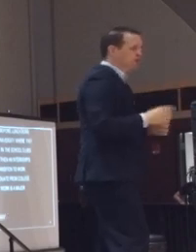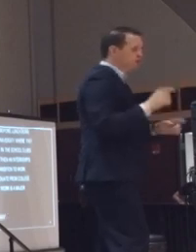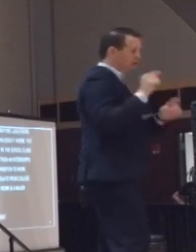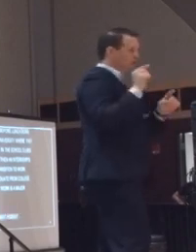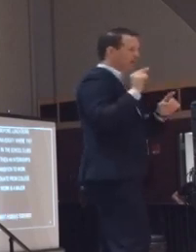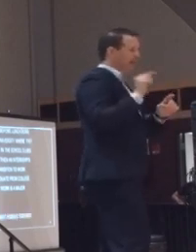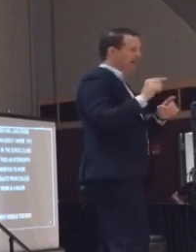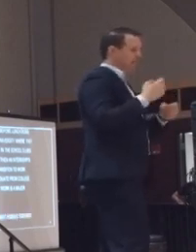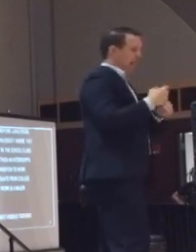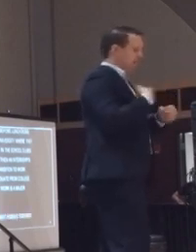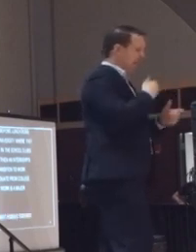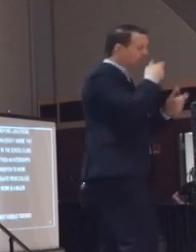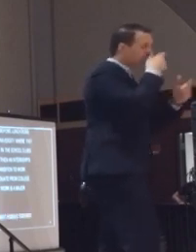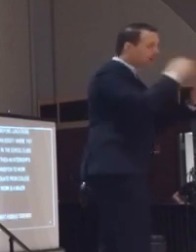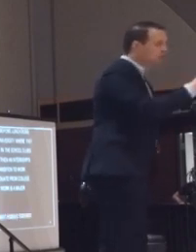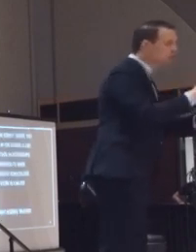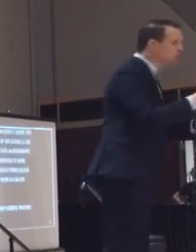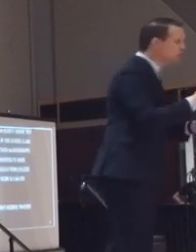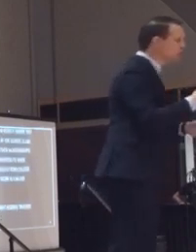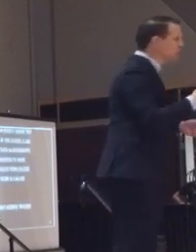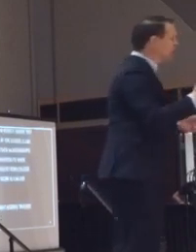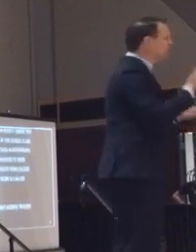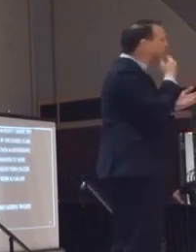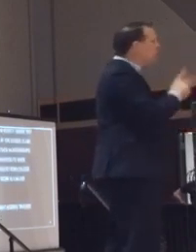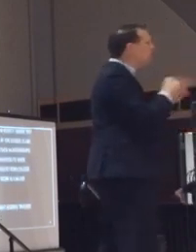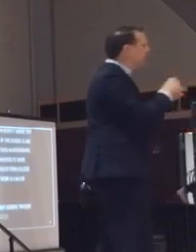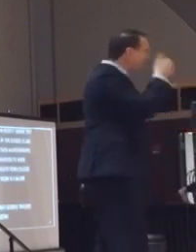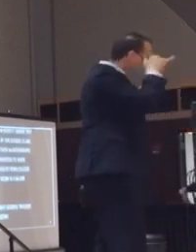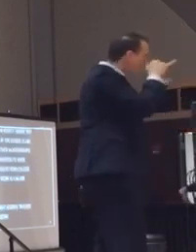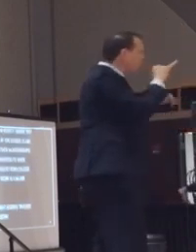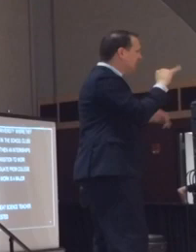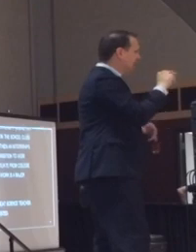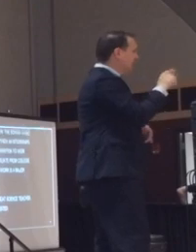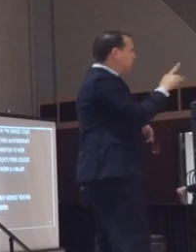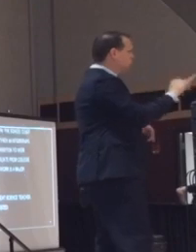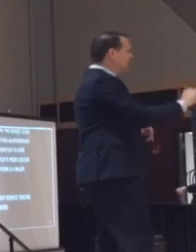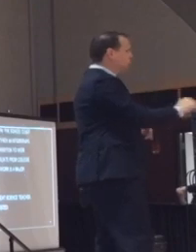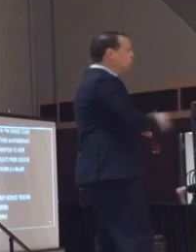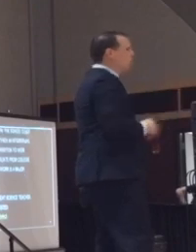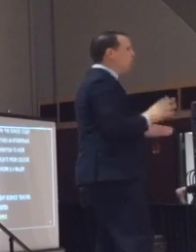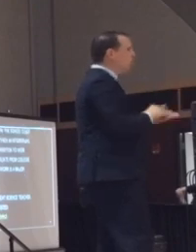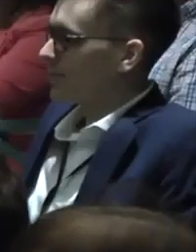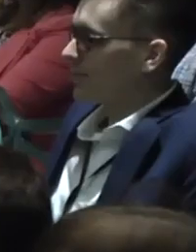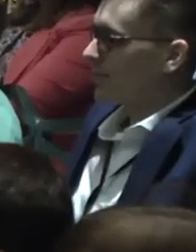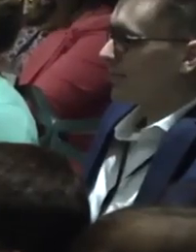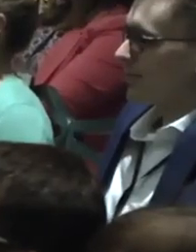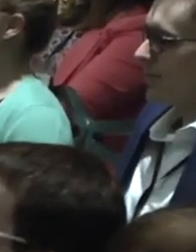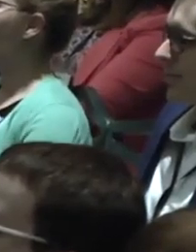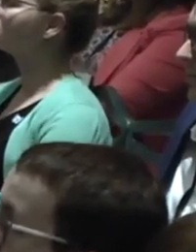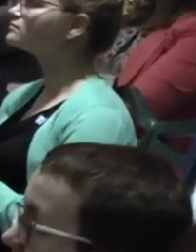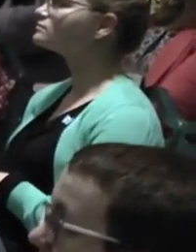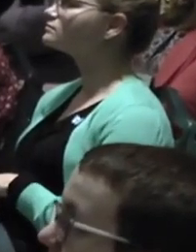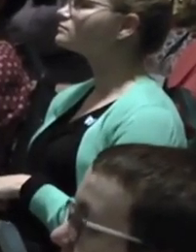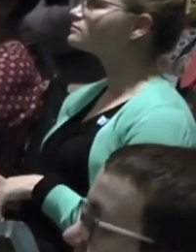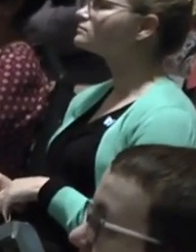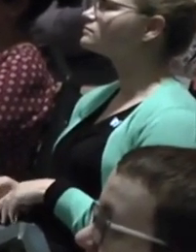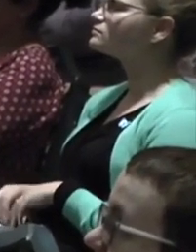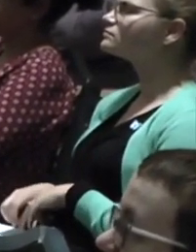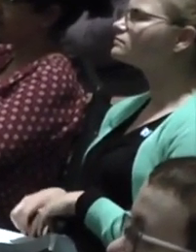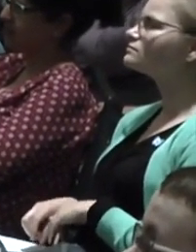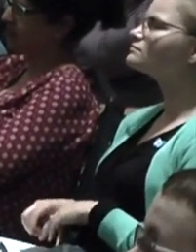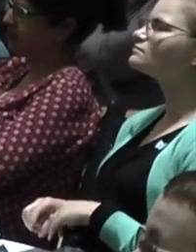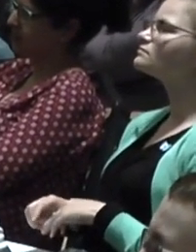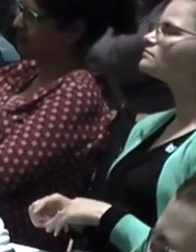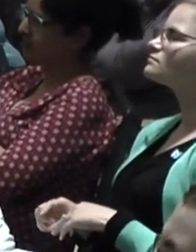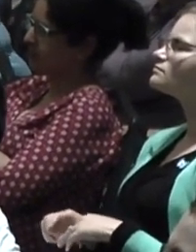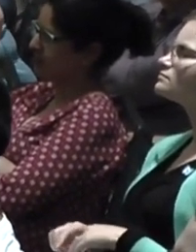He got me interested. I also had some good people in the cattle industry. Learning how to drive. There's problems with